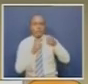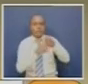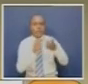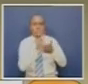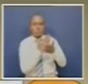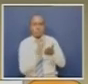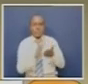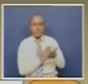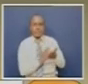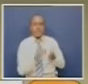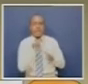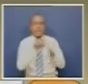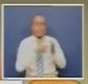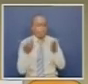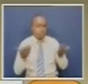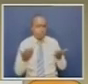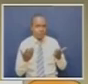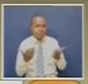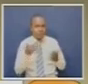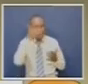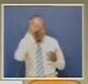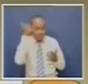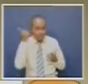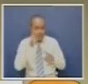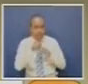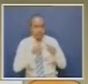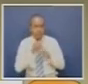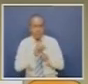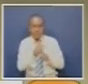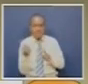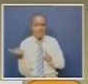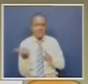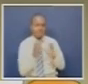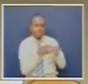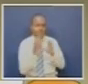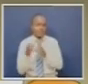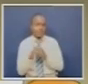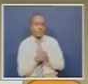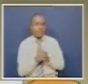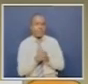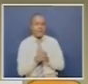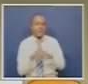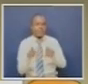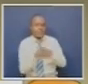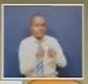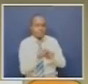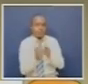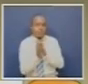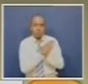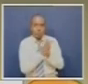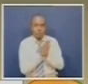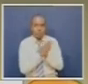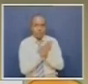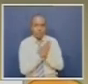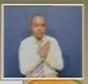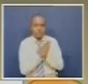six pieces. So really, that means that forget about the rest of these mm-hmm. parties. Mm-hmm. And it is the same script,